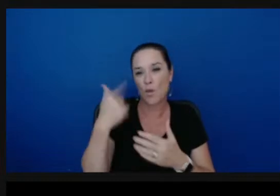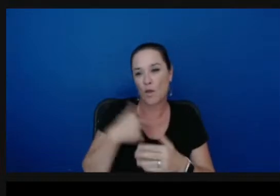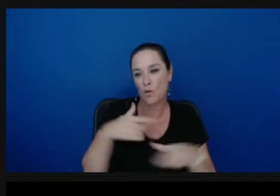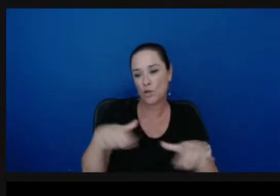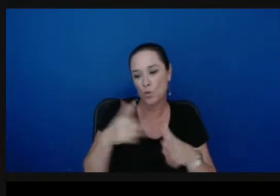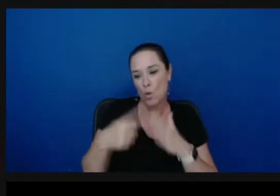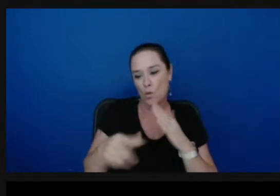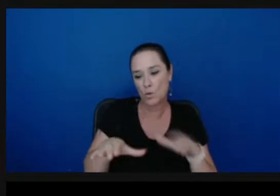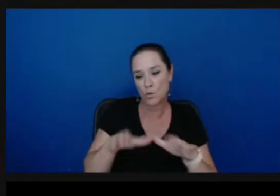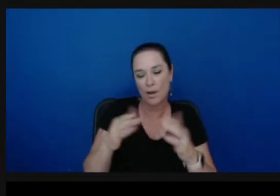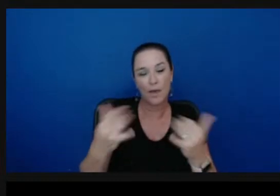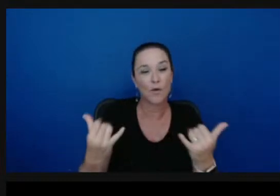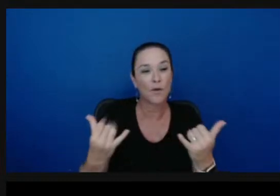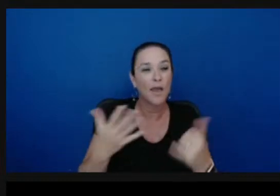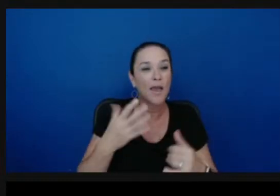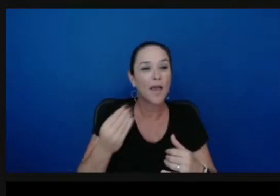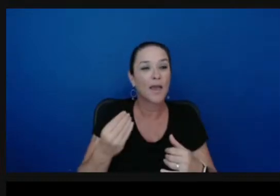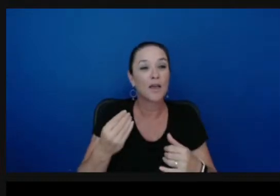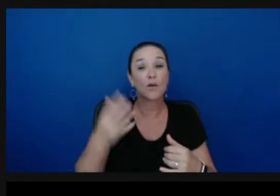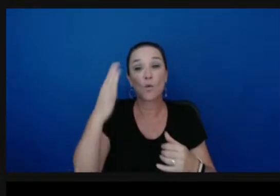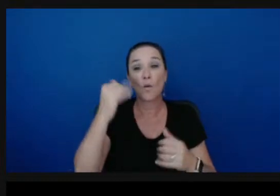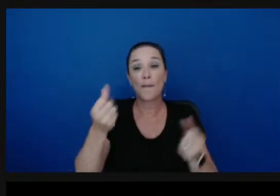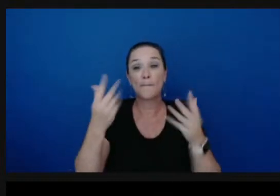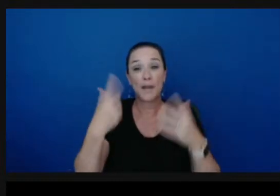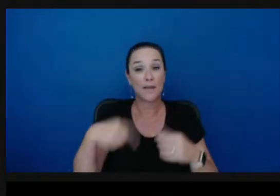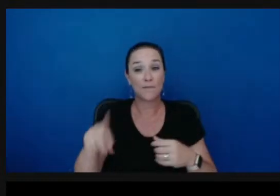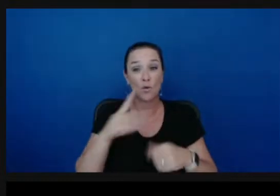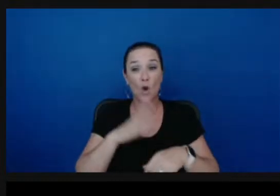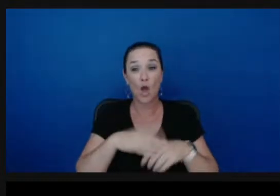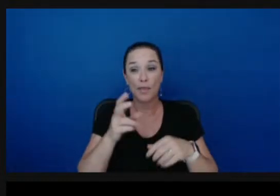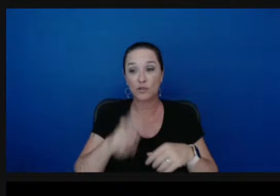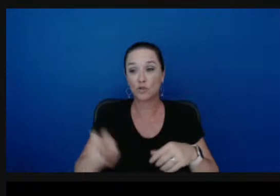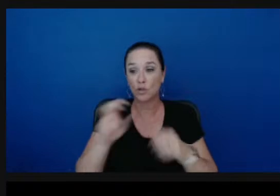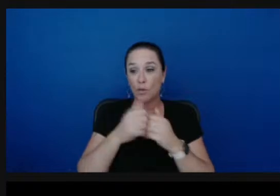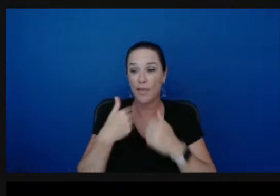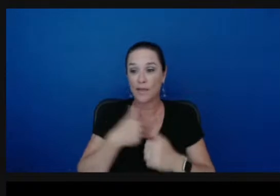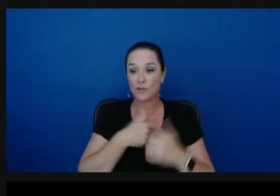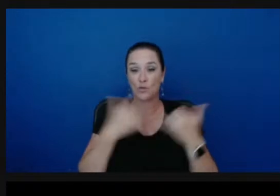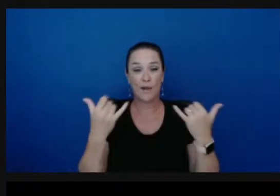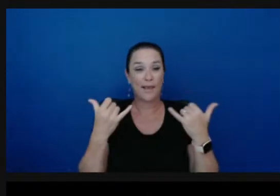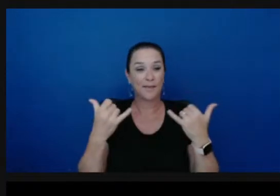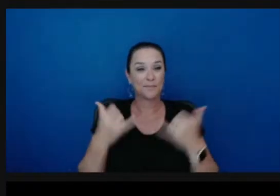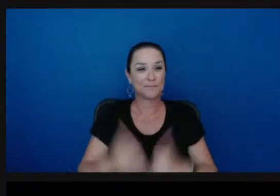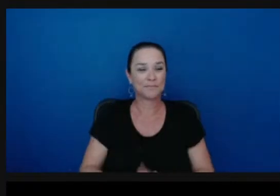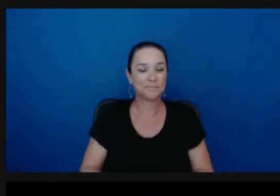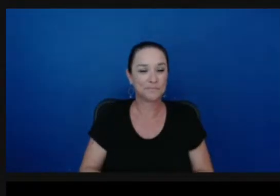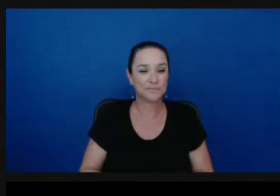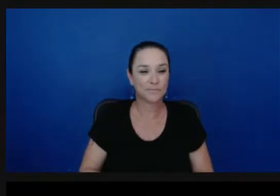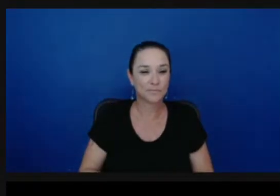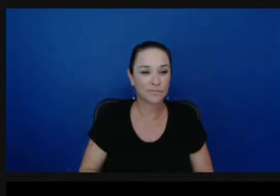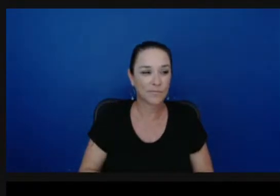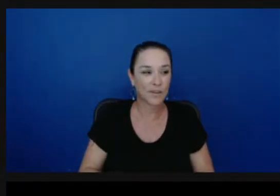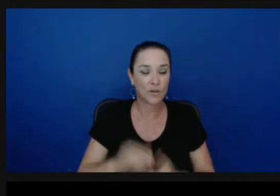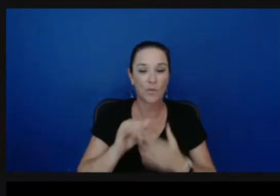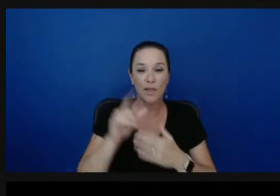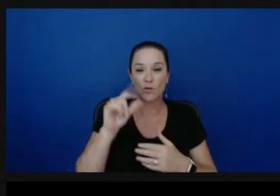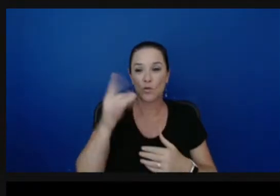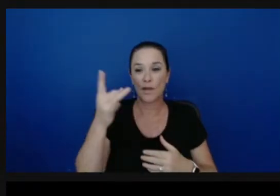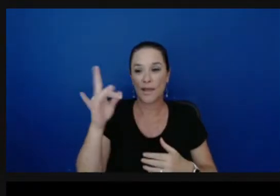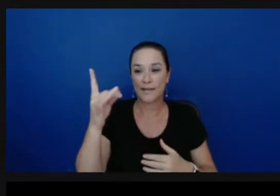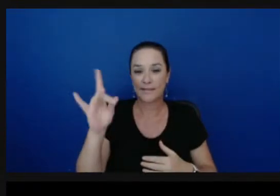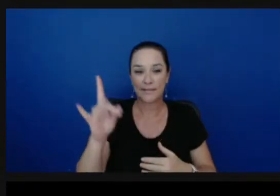and why many of you are on this journey with us still today. So that's our 2018.